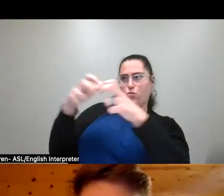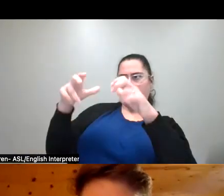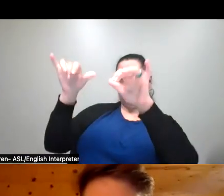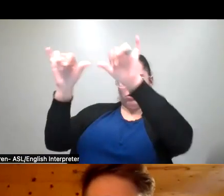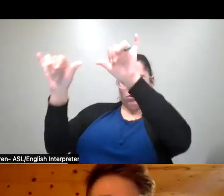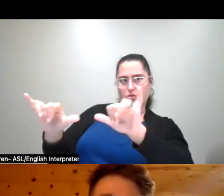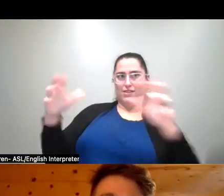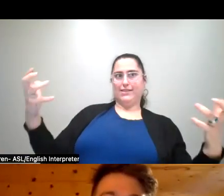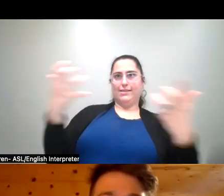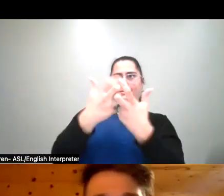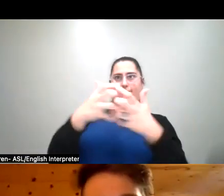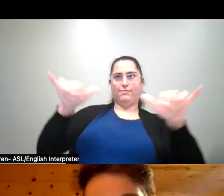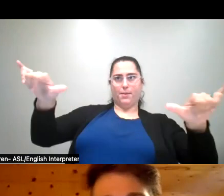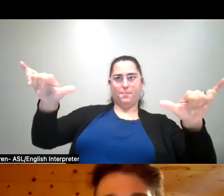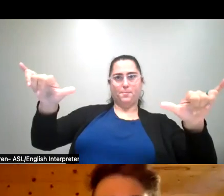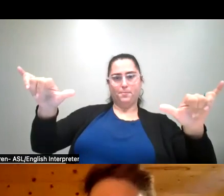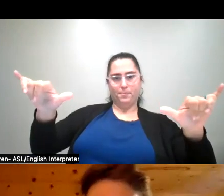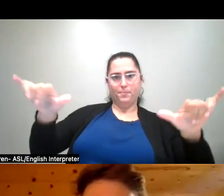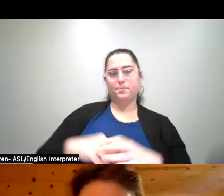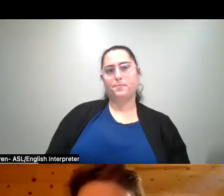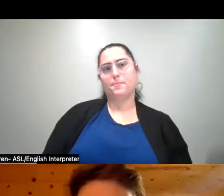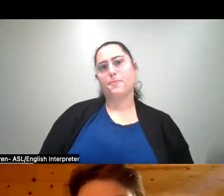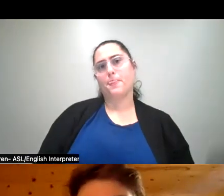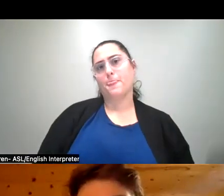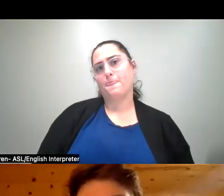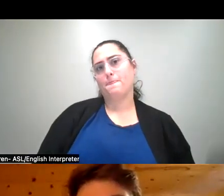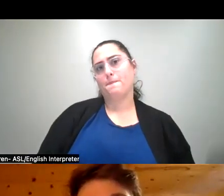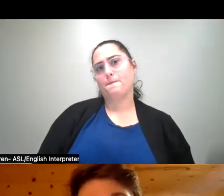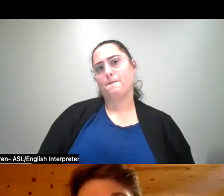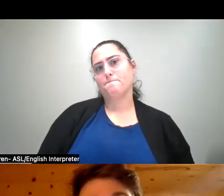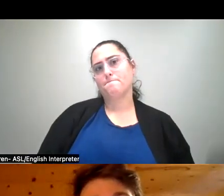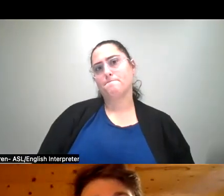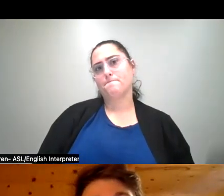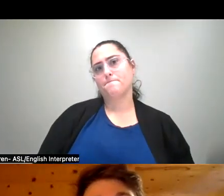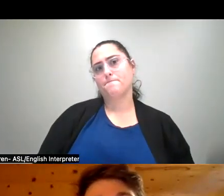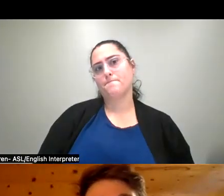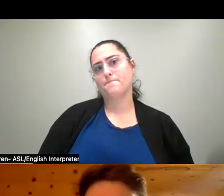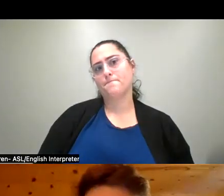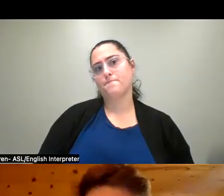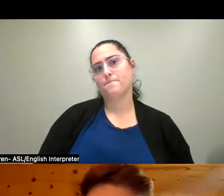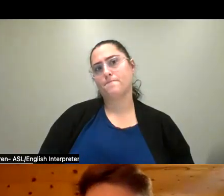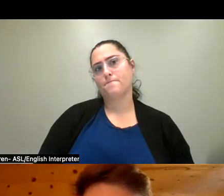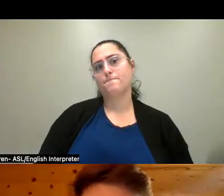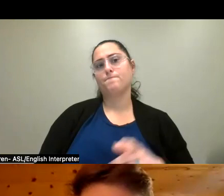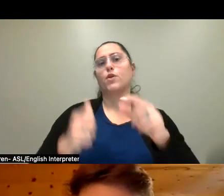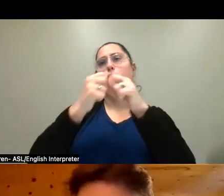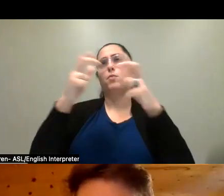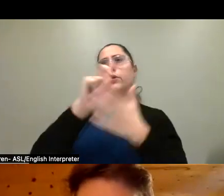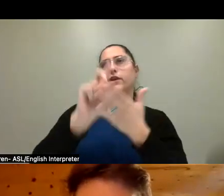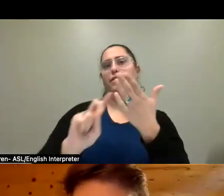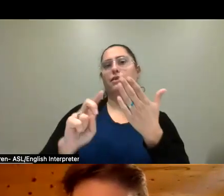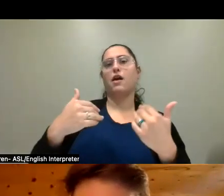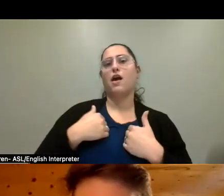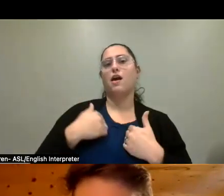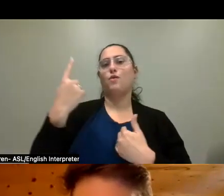In the Institute for Protein Design. We also have the King's